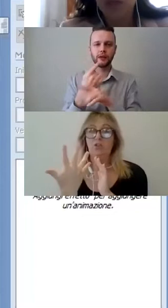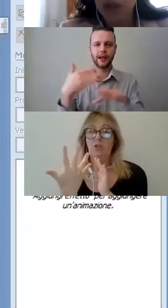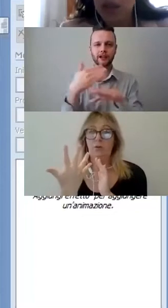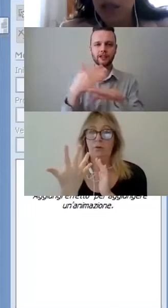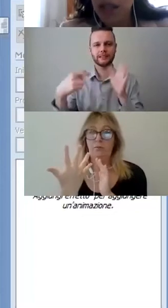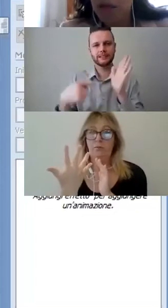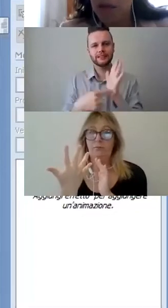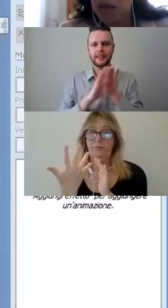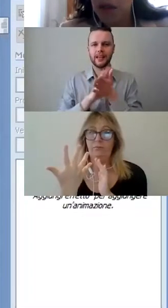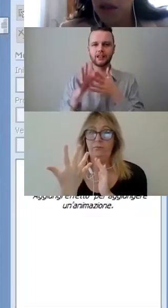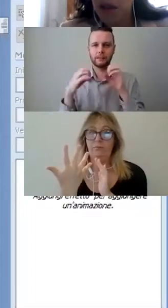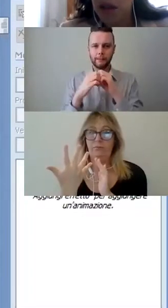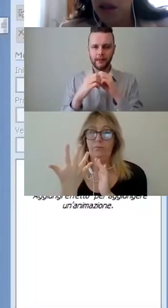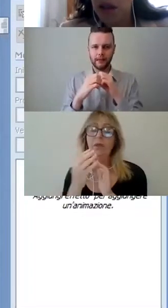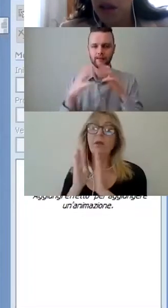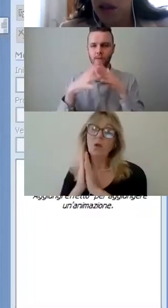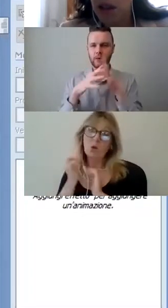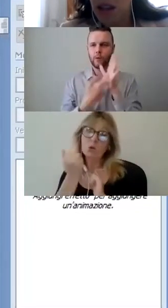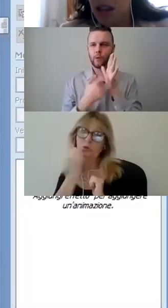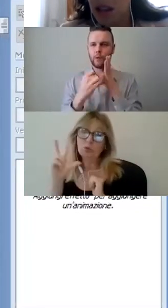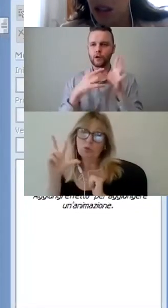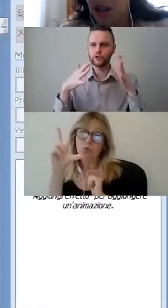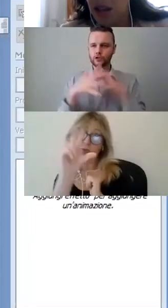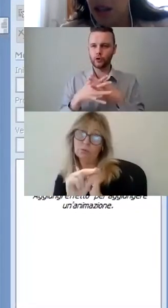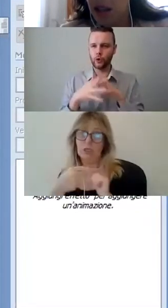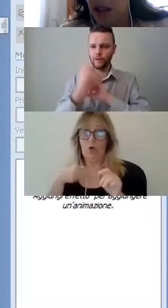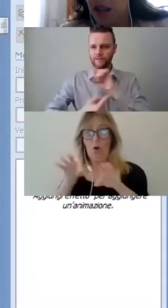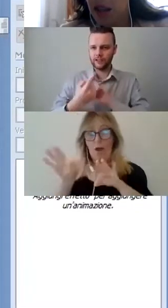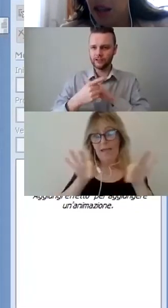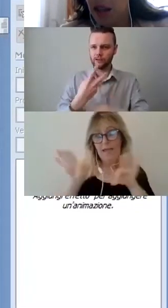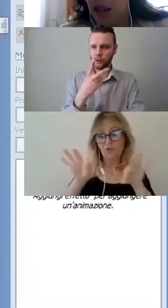THB, the Warsaw Convention 2005.